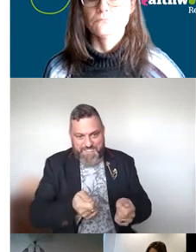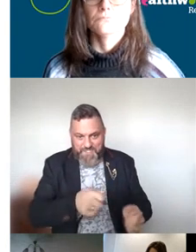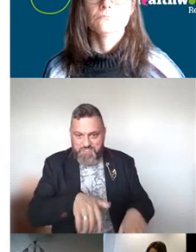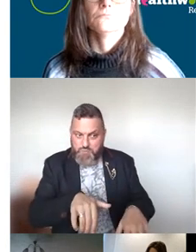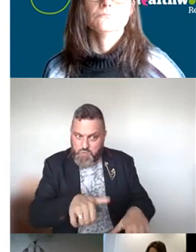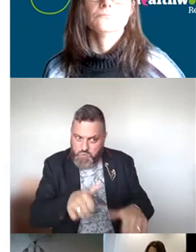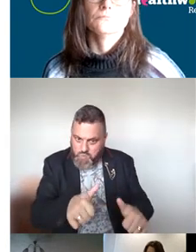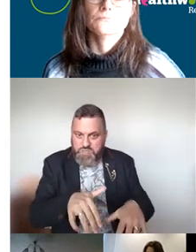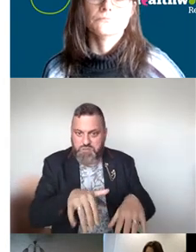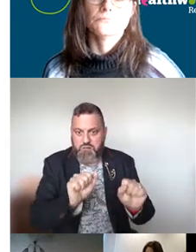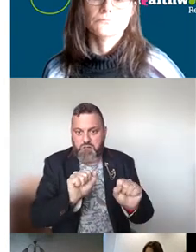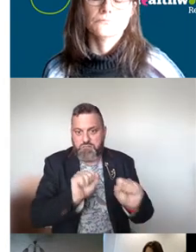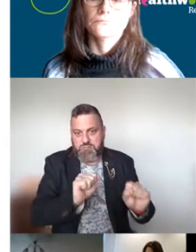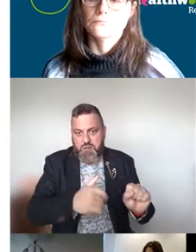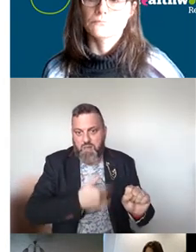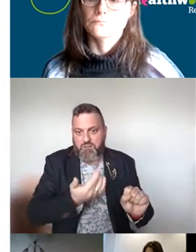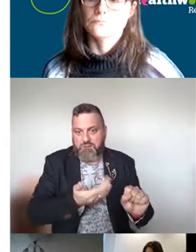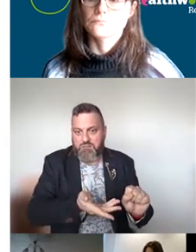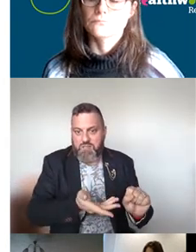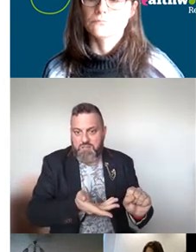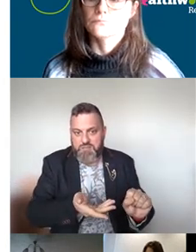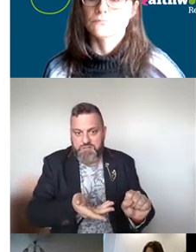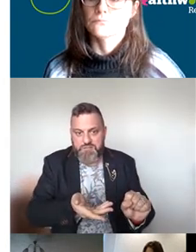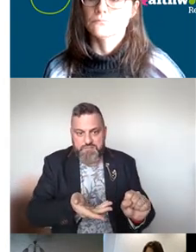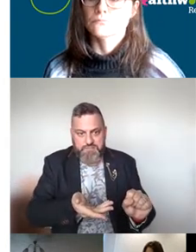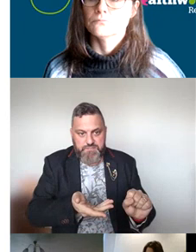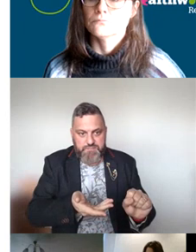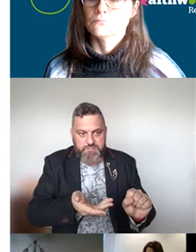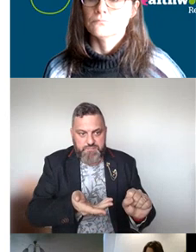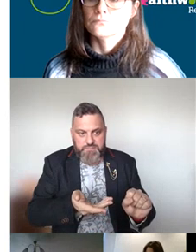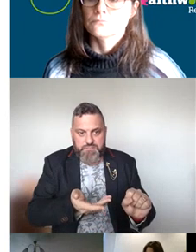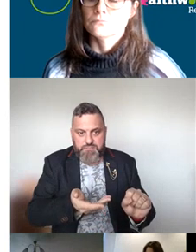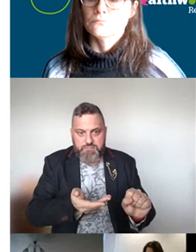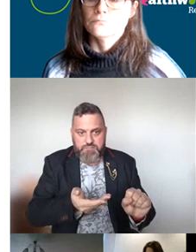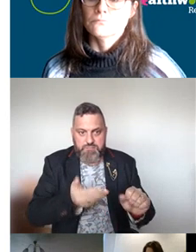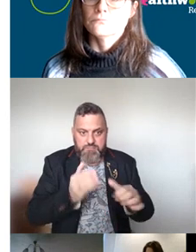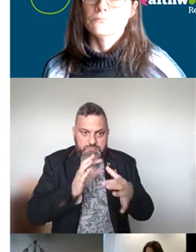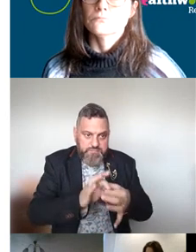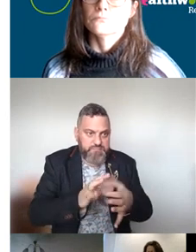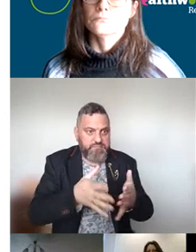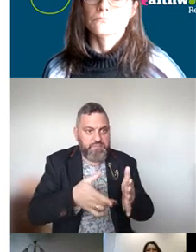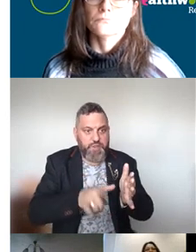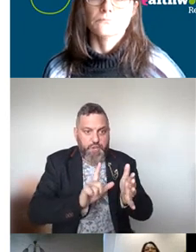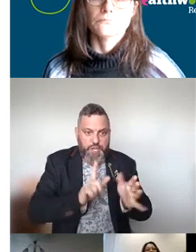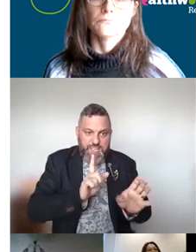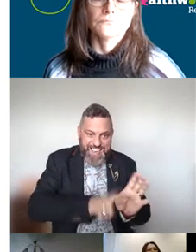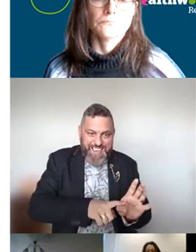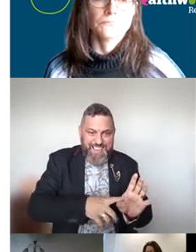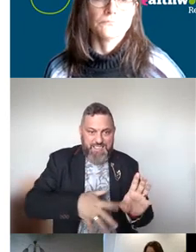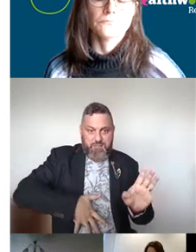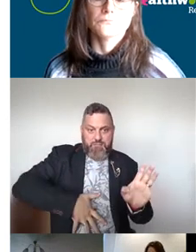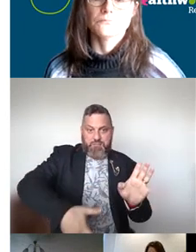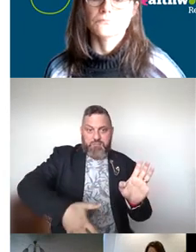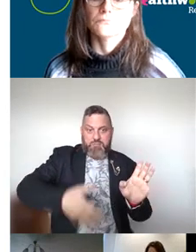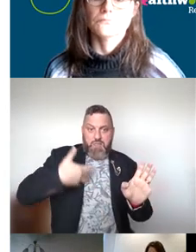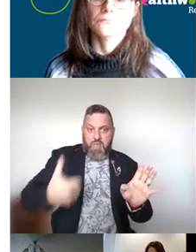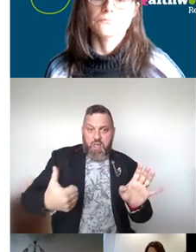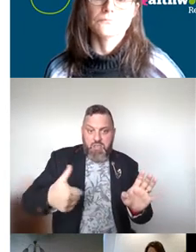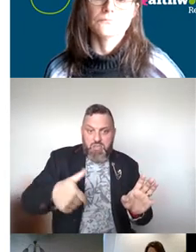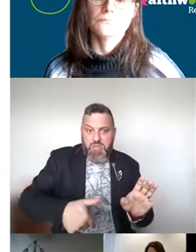life. And that's around those early years, maternal health, but also thinking about some areas